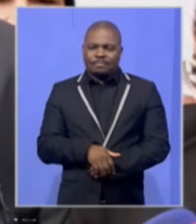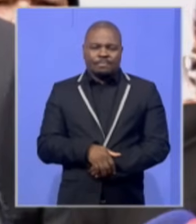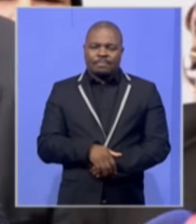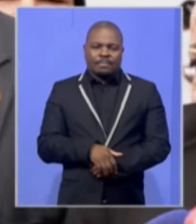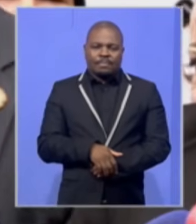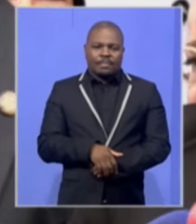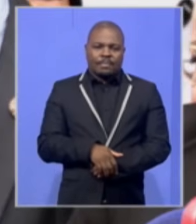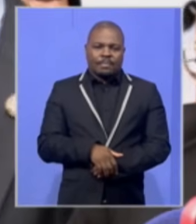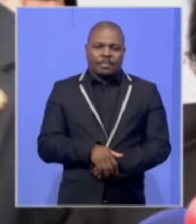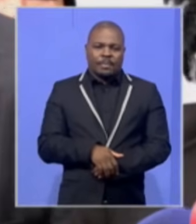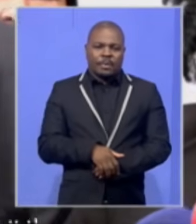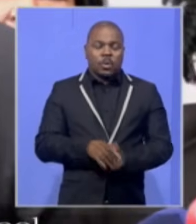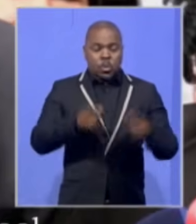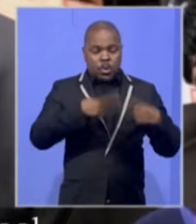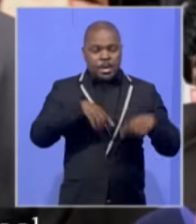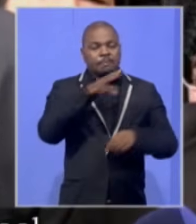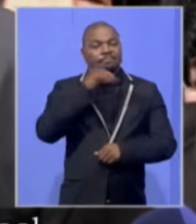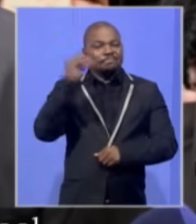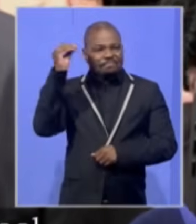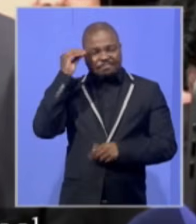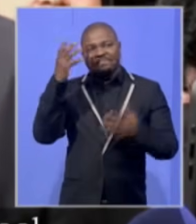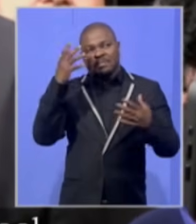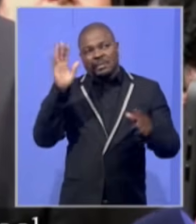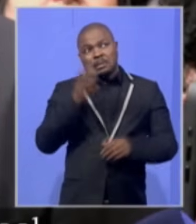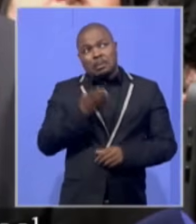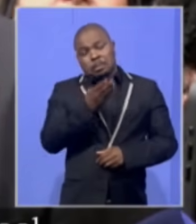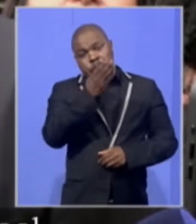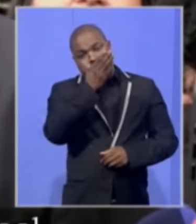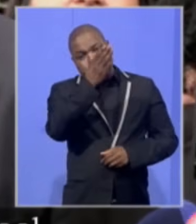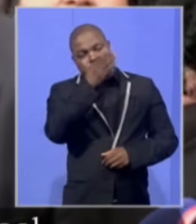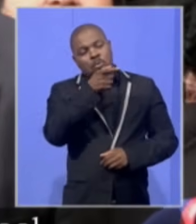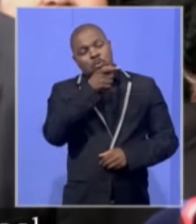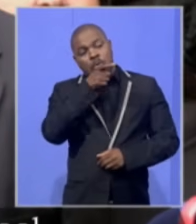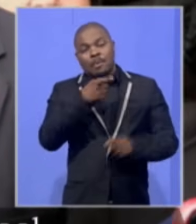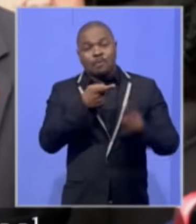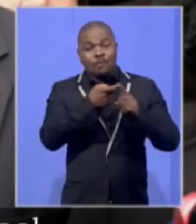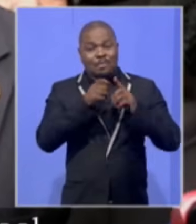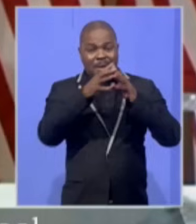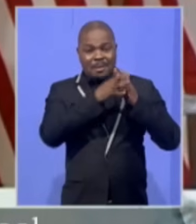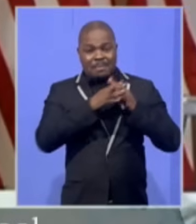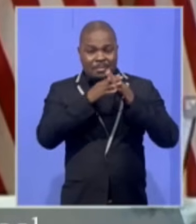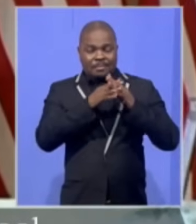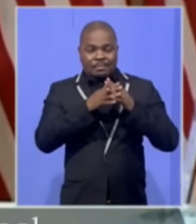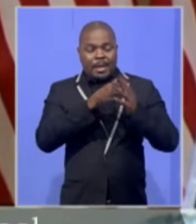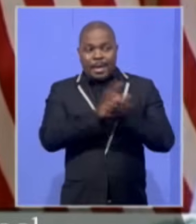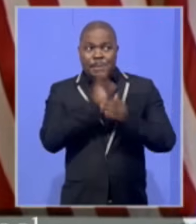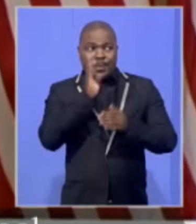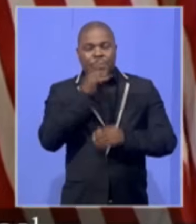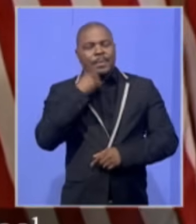noted the displeasure that has been expressed by the United States.